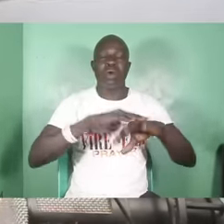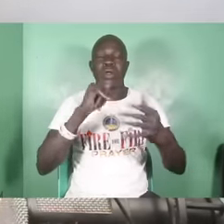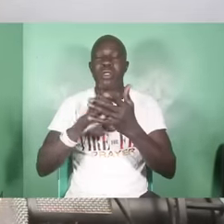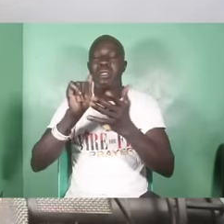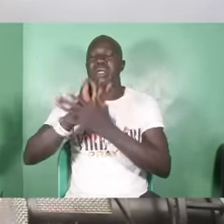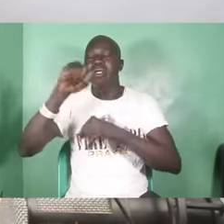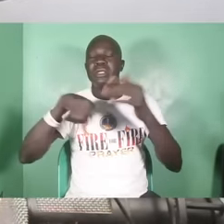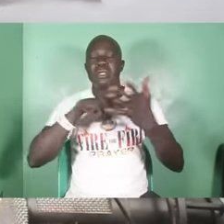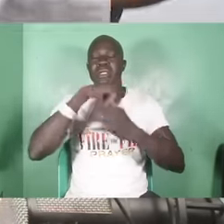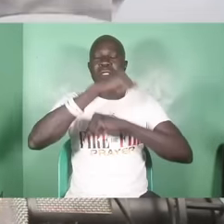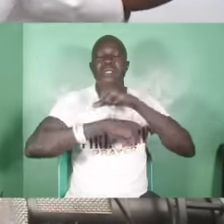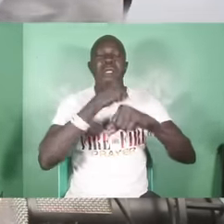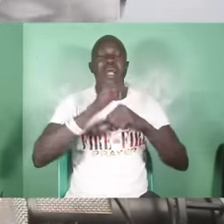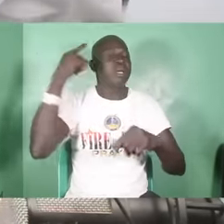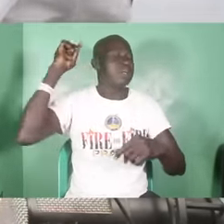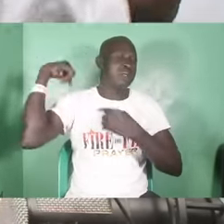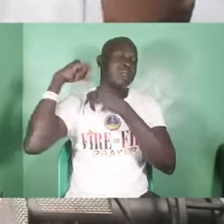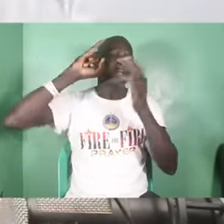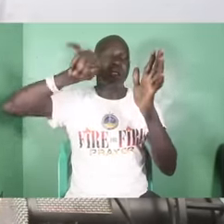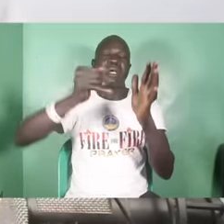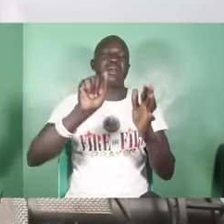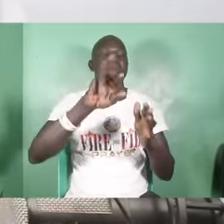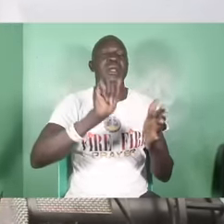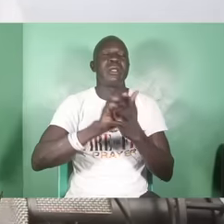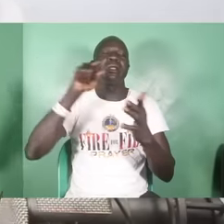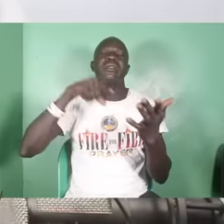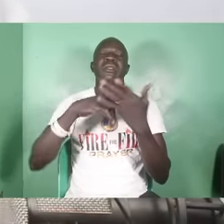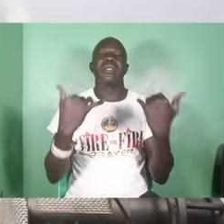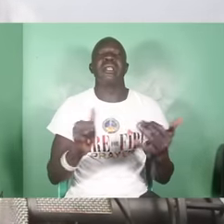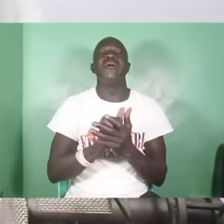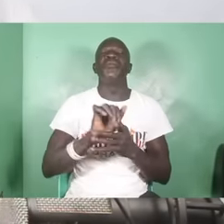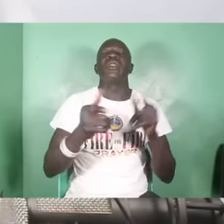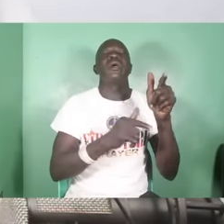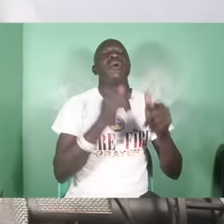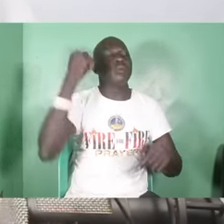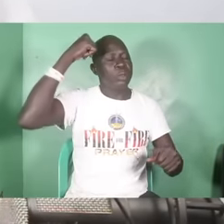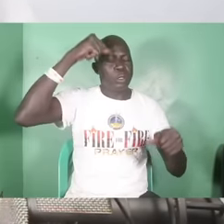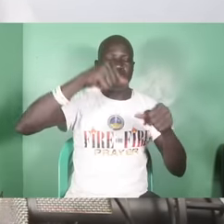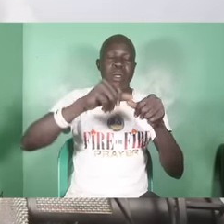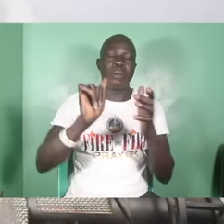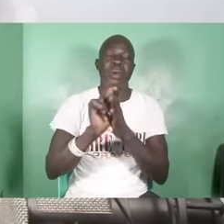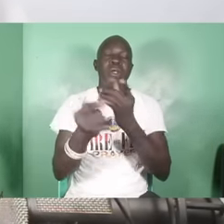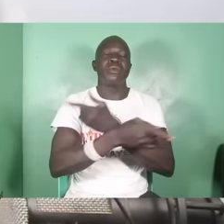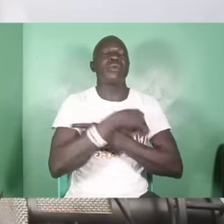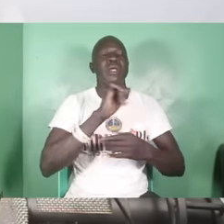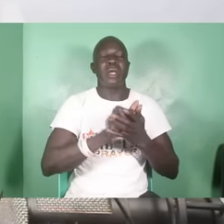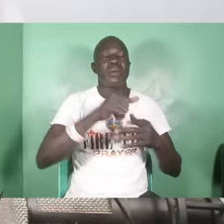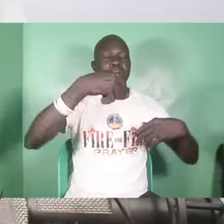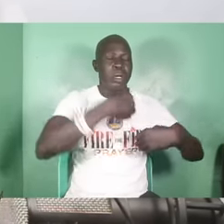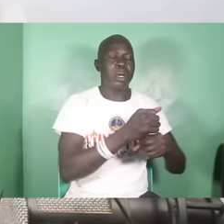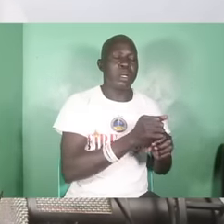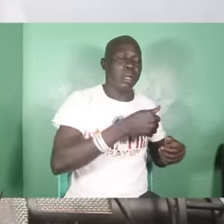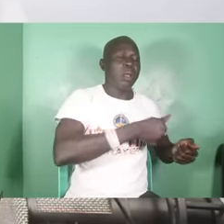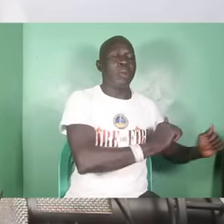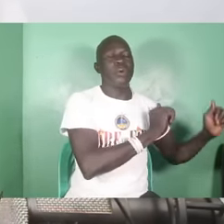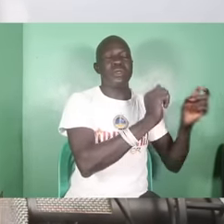the only other that come January that's so big this year for January is the 11000 ojo ta yan ni apostle the day I was